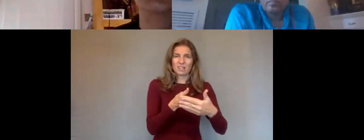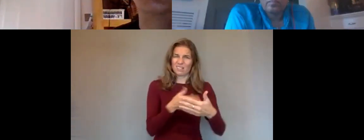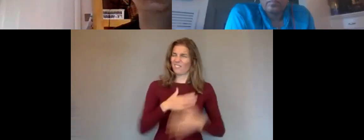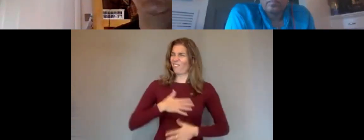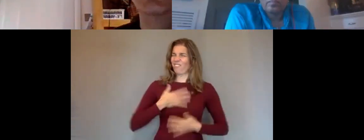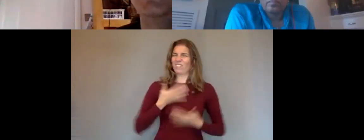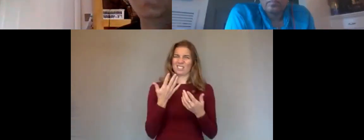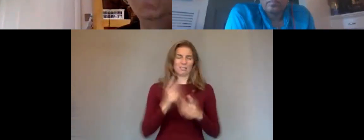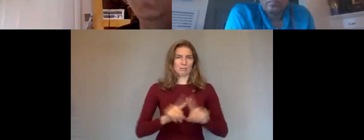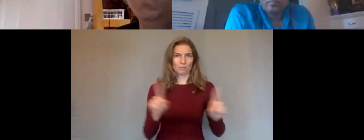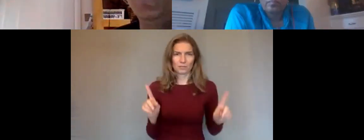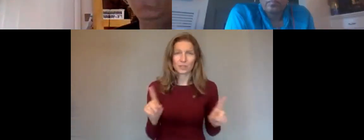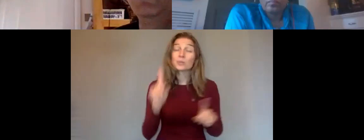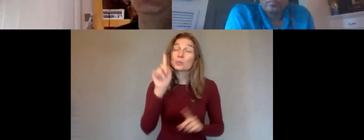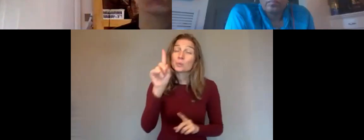think technology,